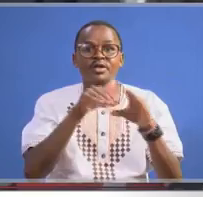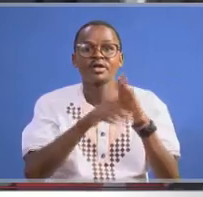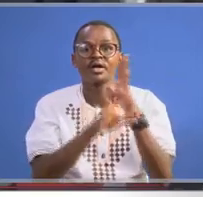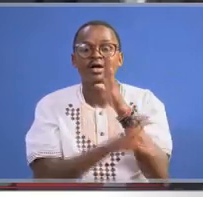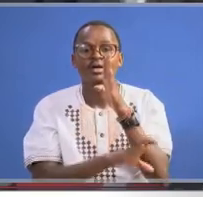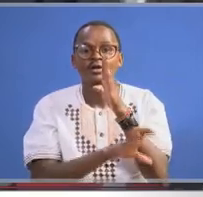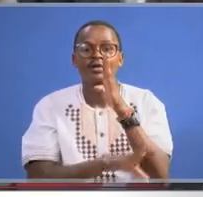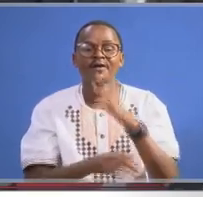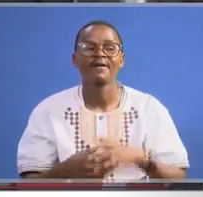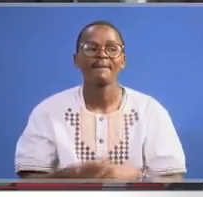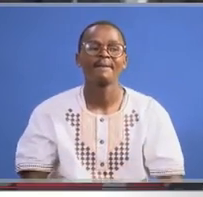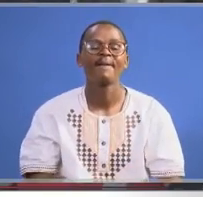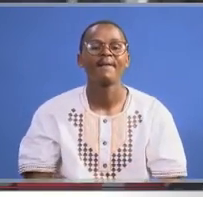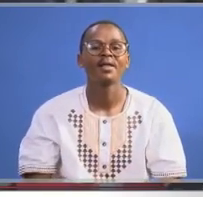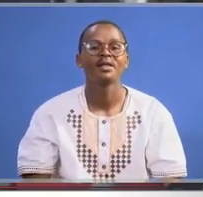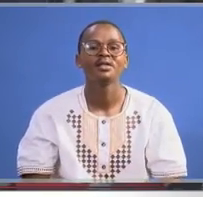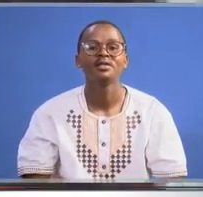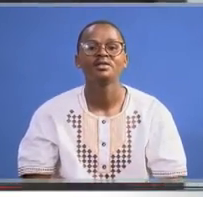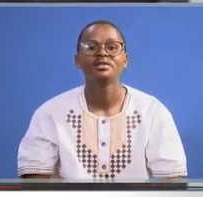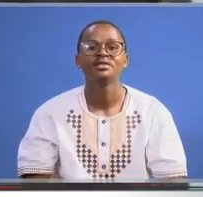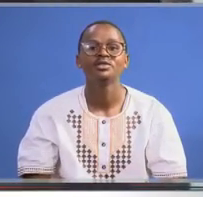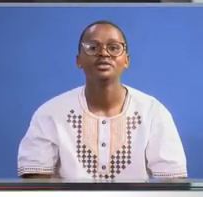country.